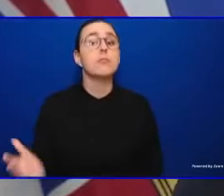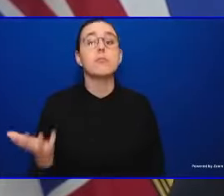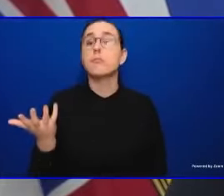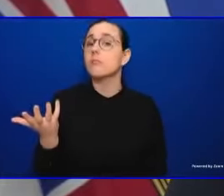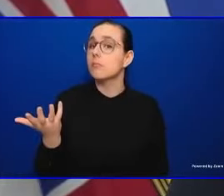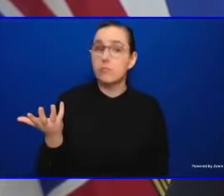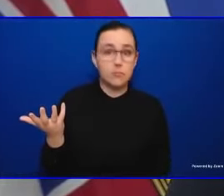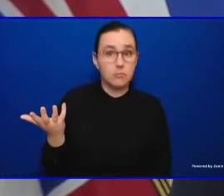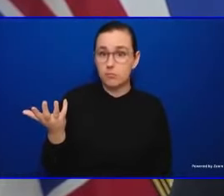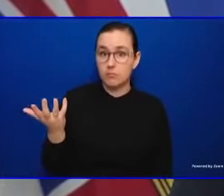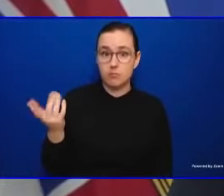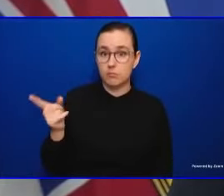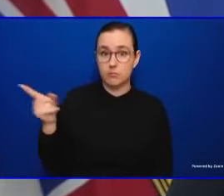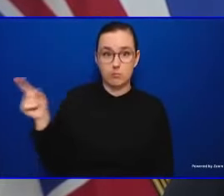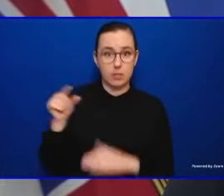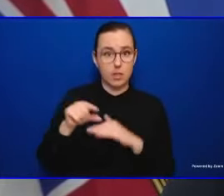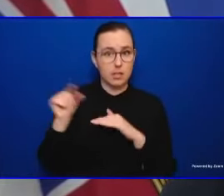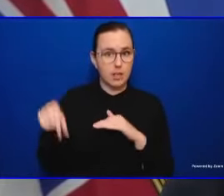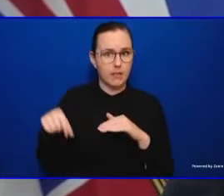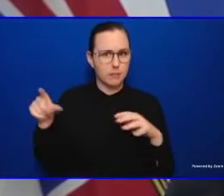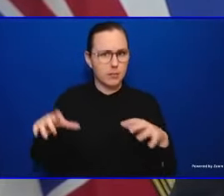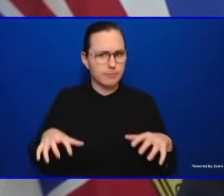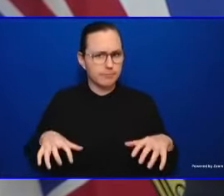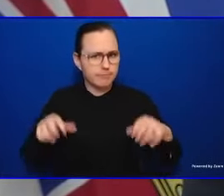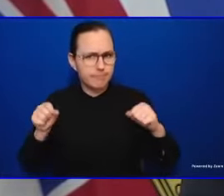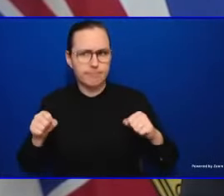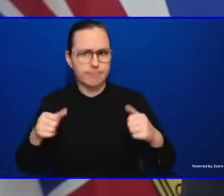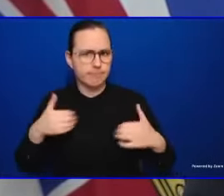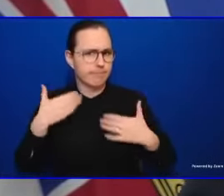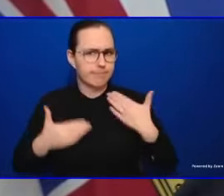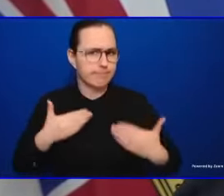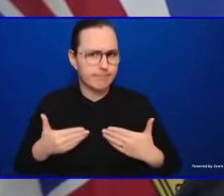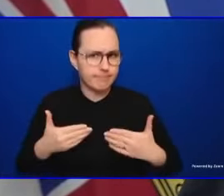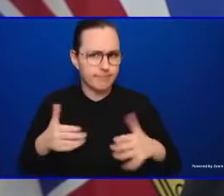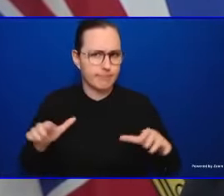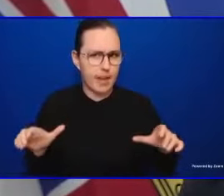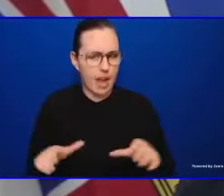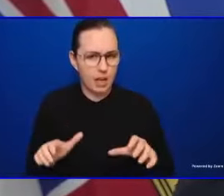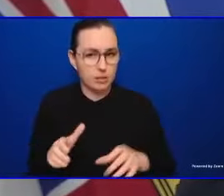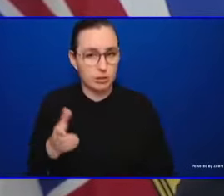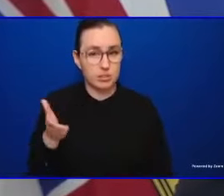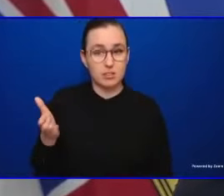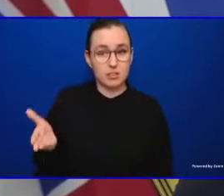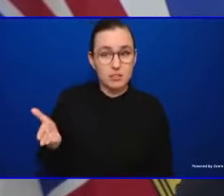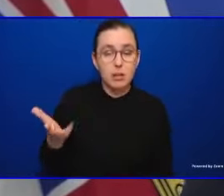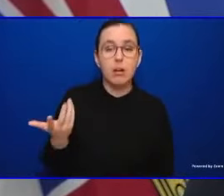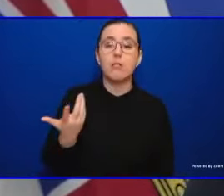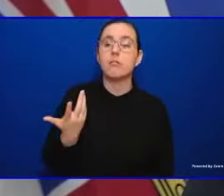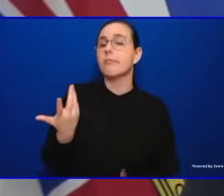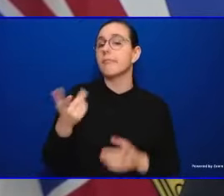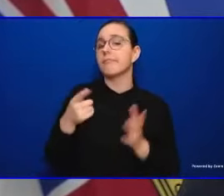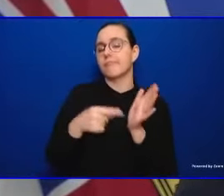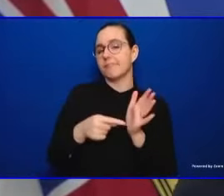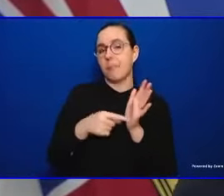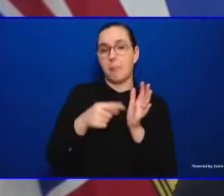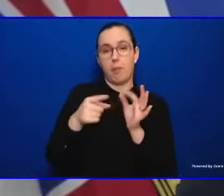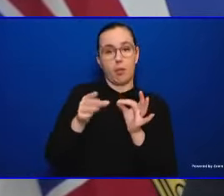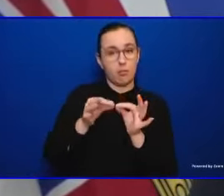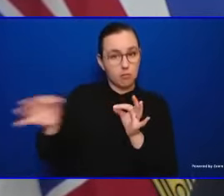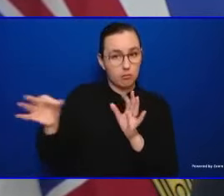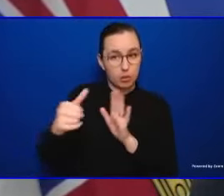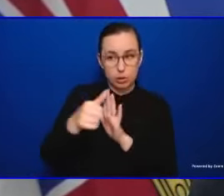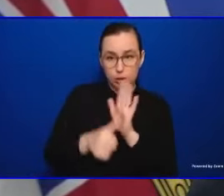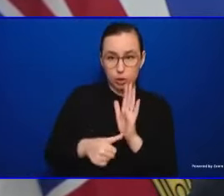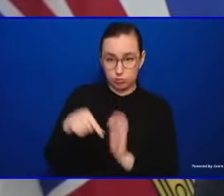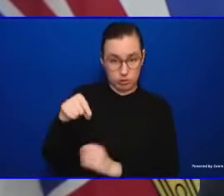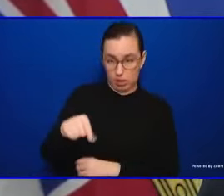provincial health officer, and the health authorities have taken action to delay non-urgent scheduled surgeries in these times